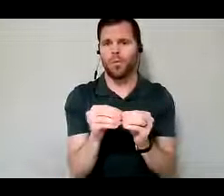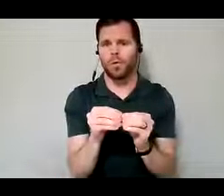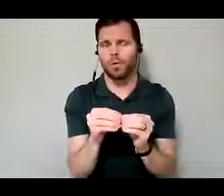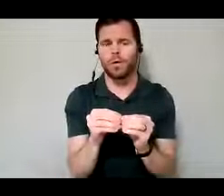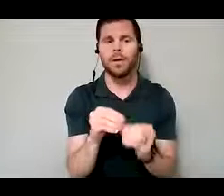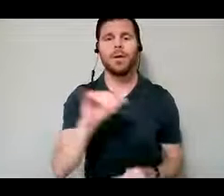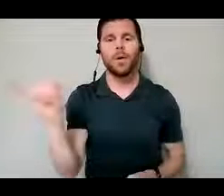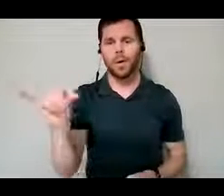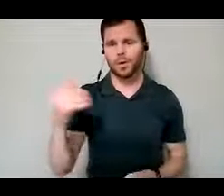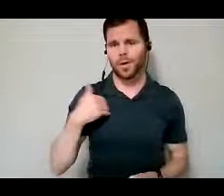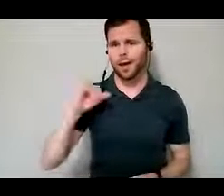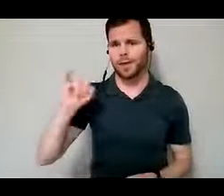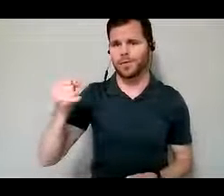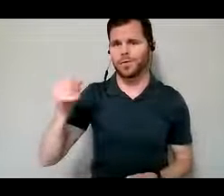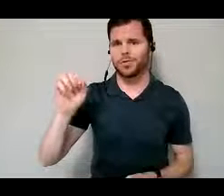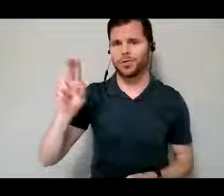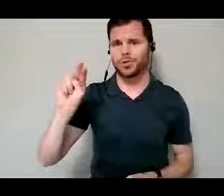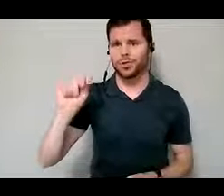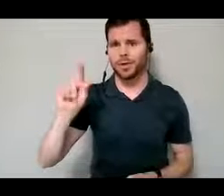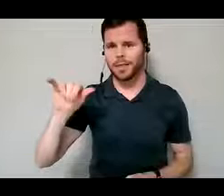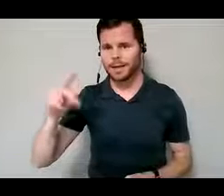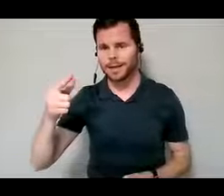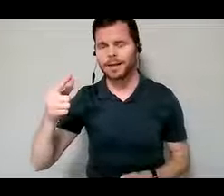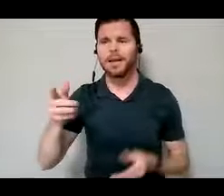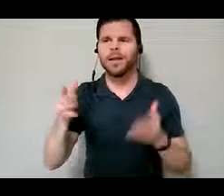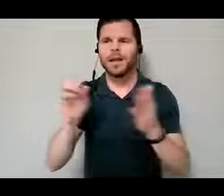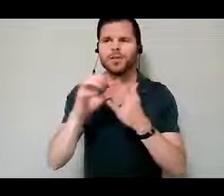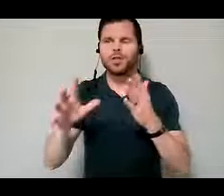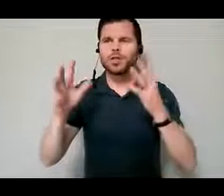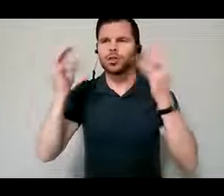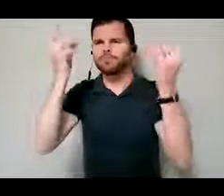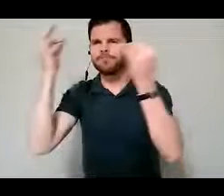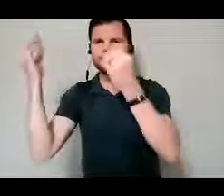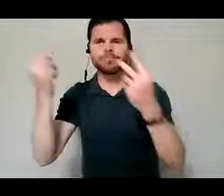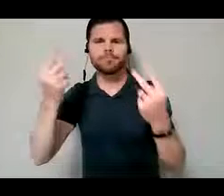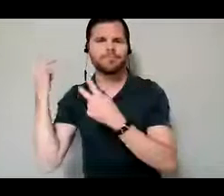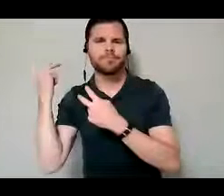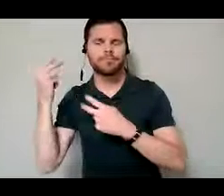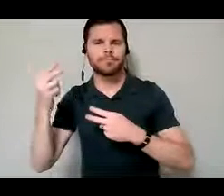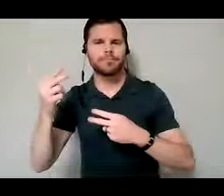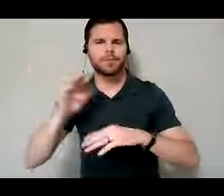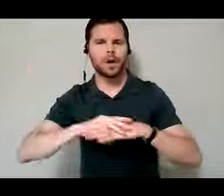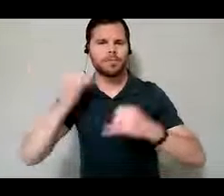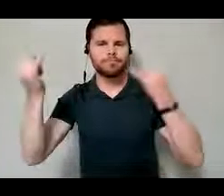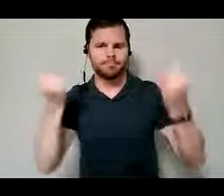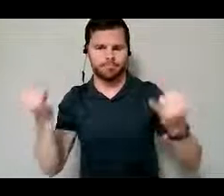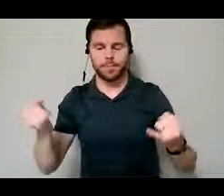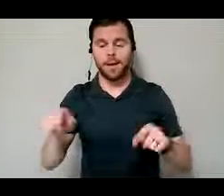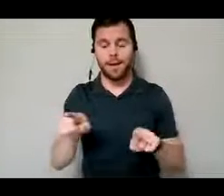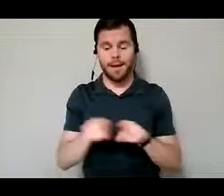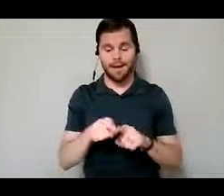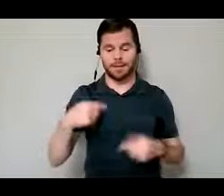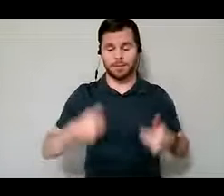to do that as well, just to kind of elaborate more on their thoughts. So as an admin role in this program, I can see every